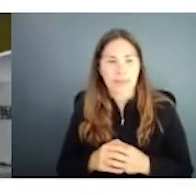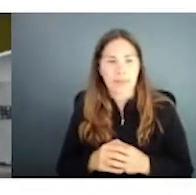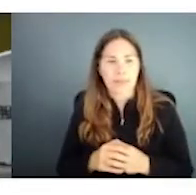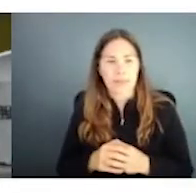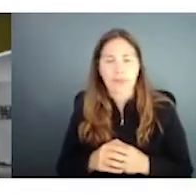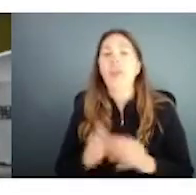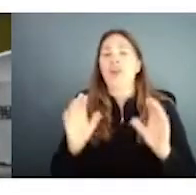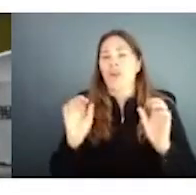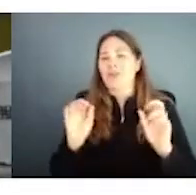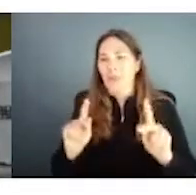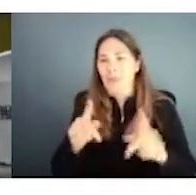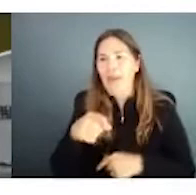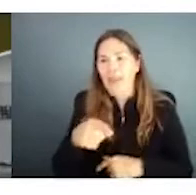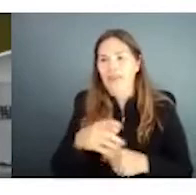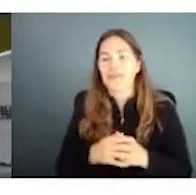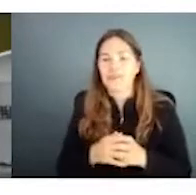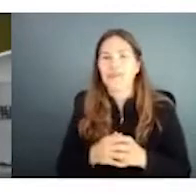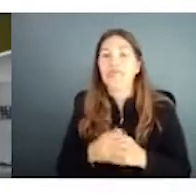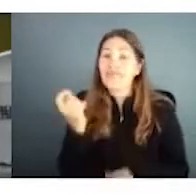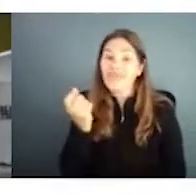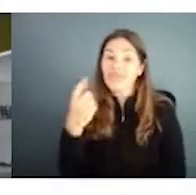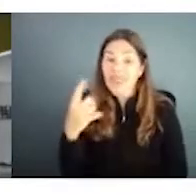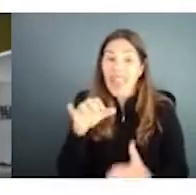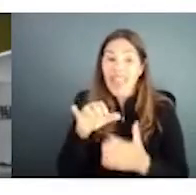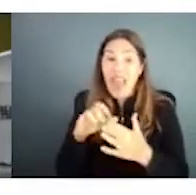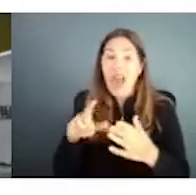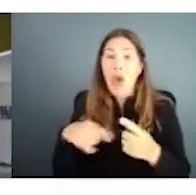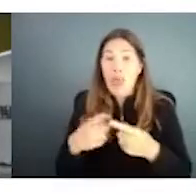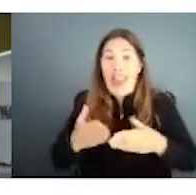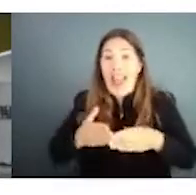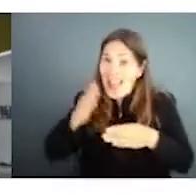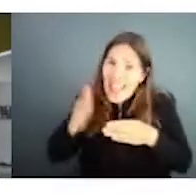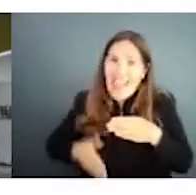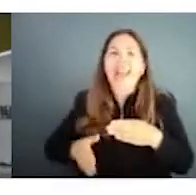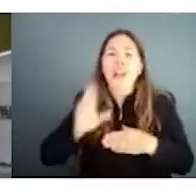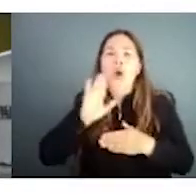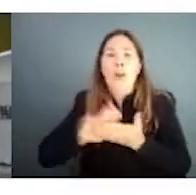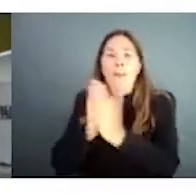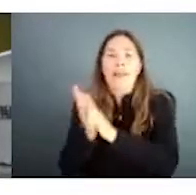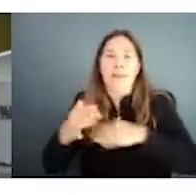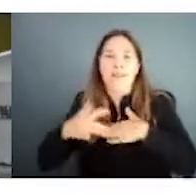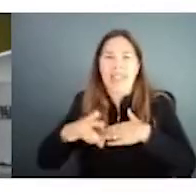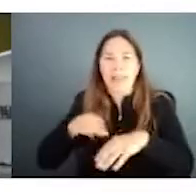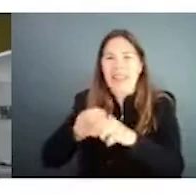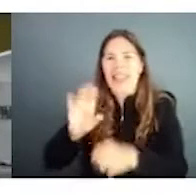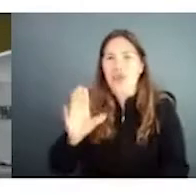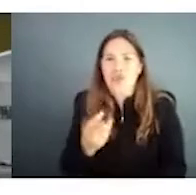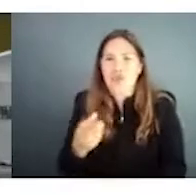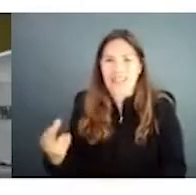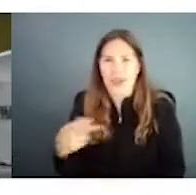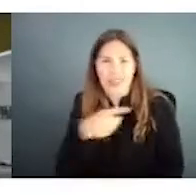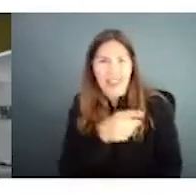There we go. It's my understanding that as soon as I end this session, that this will be available in the resources. And in the